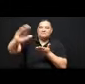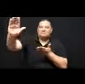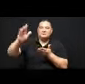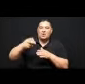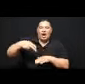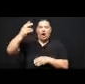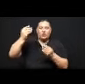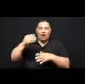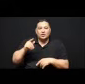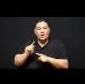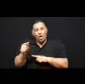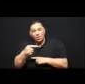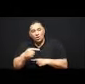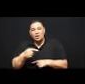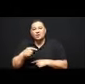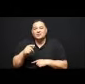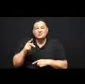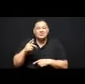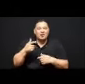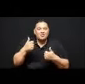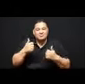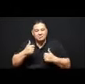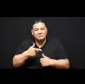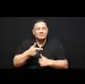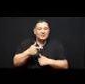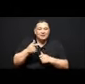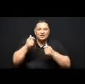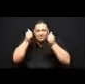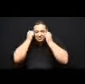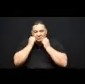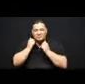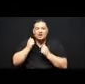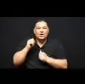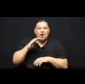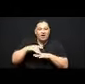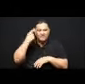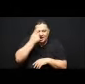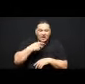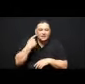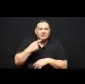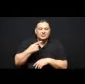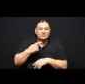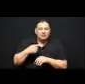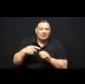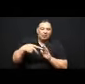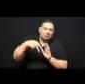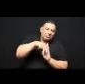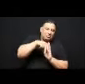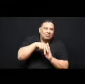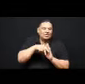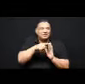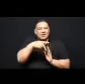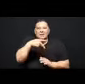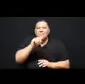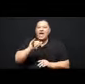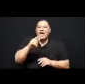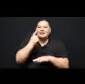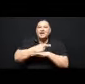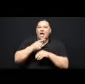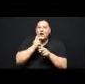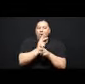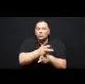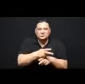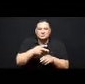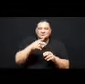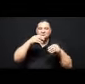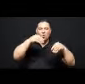corner, vagrants put backs to faces, lean against coals that advertise payday loans. Just miles away as